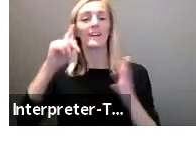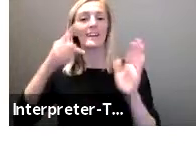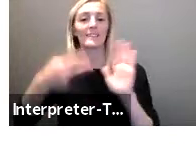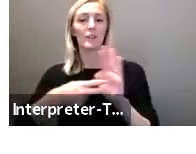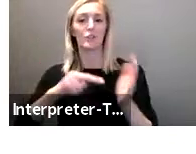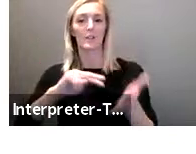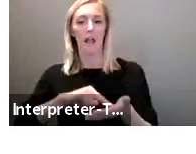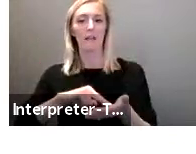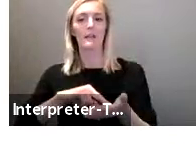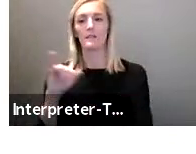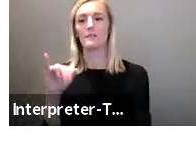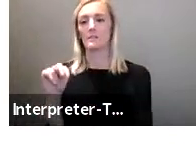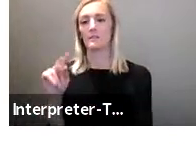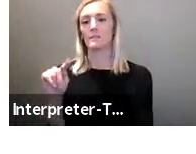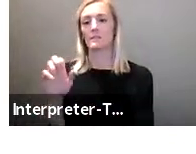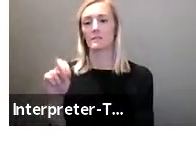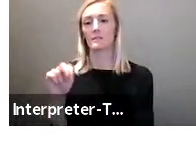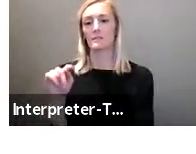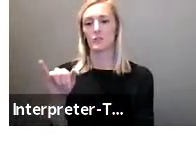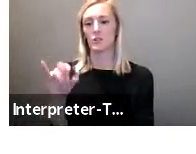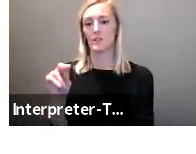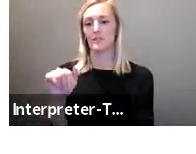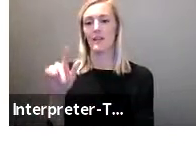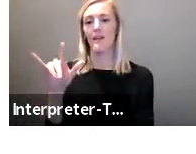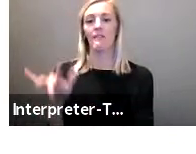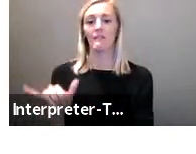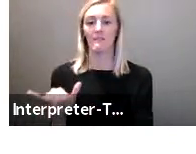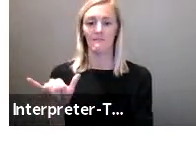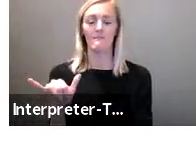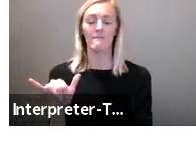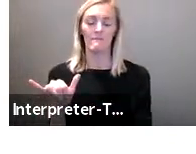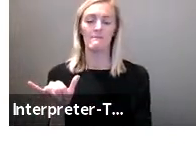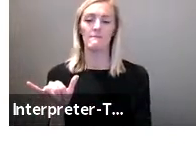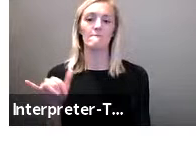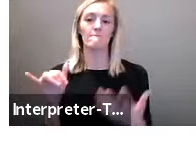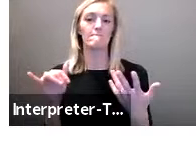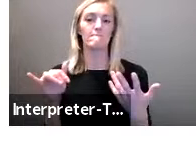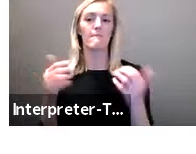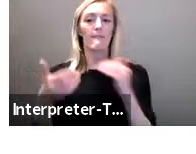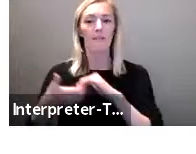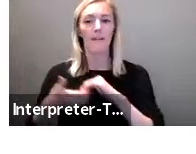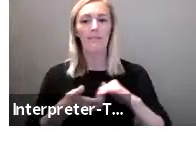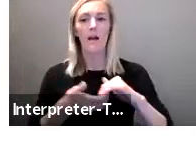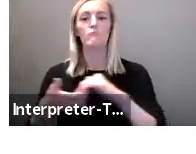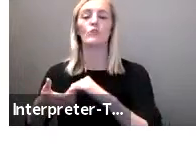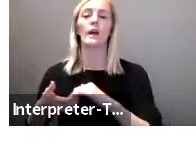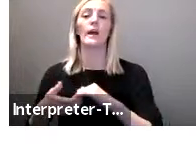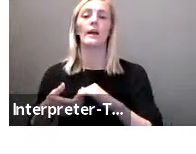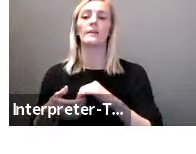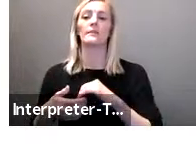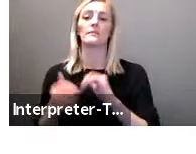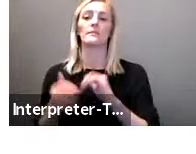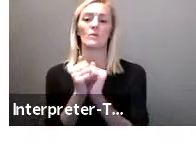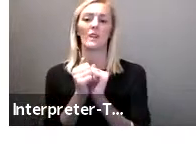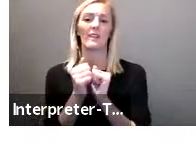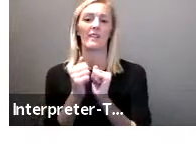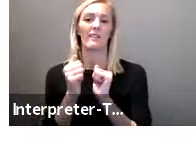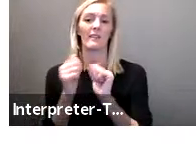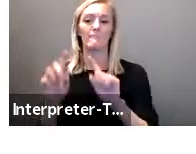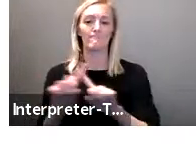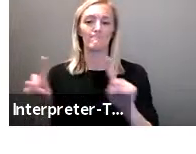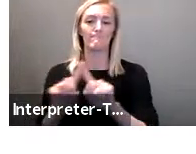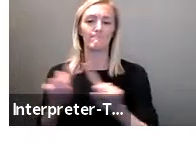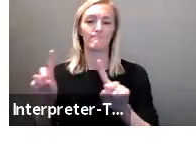intentionality, and really thinking about, collaborating and partnering with strategic